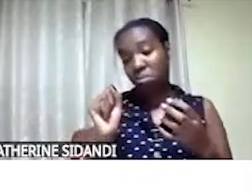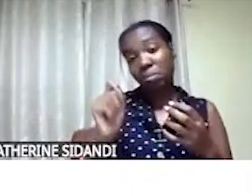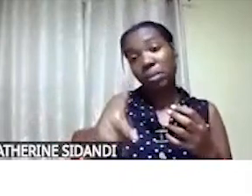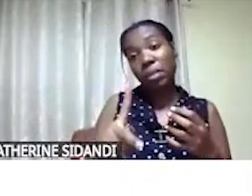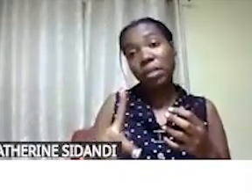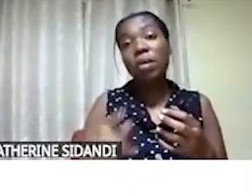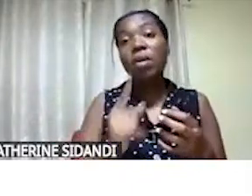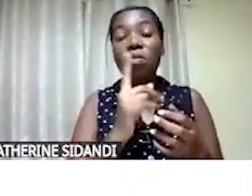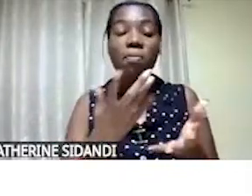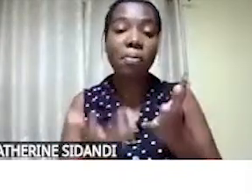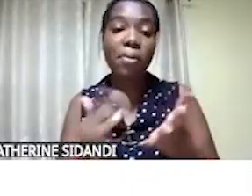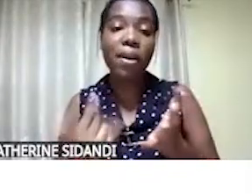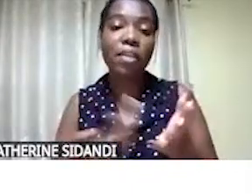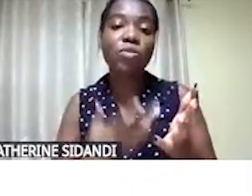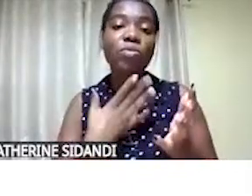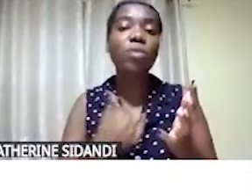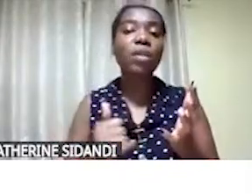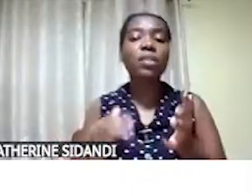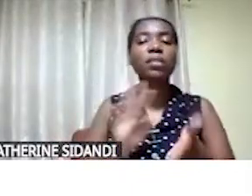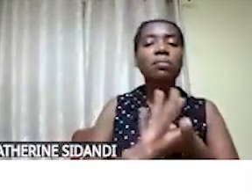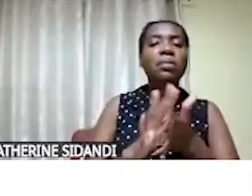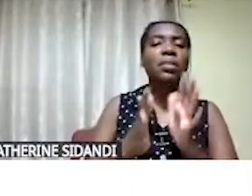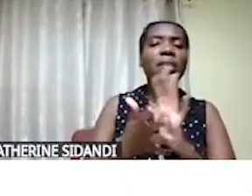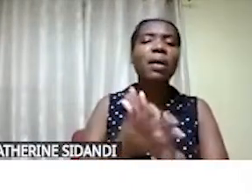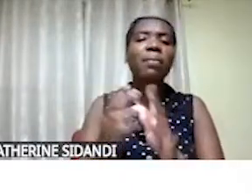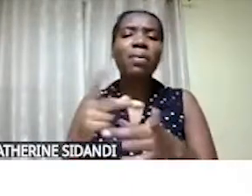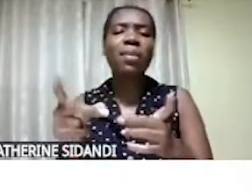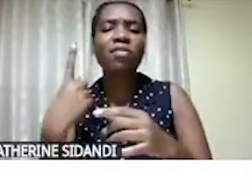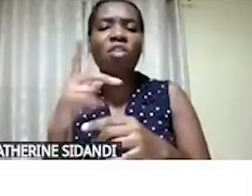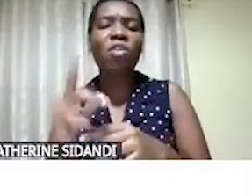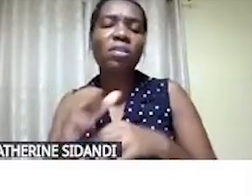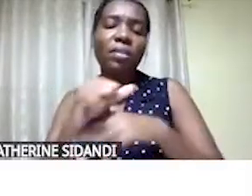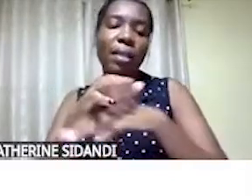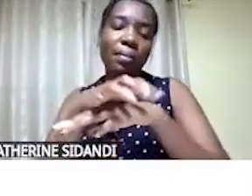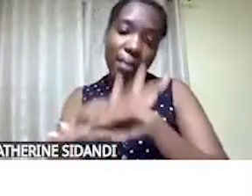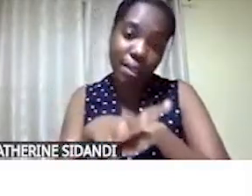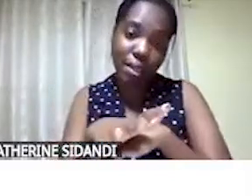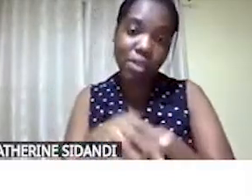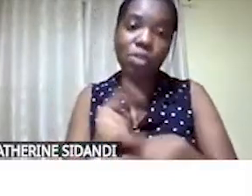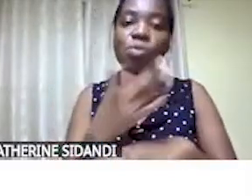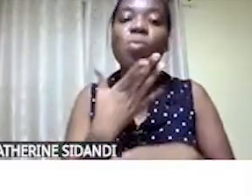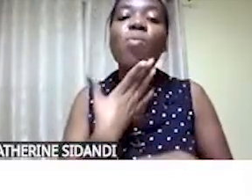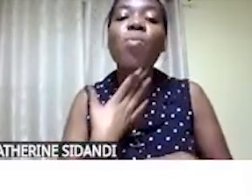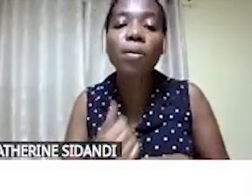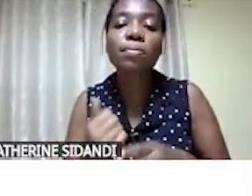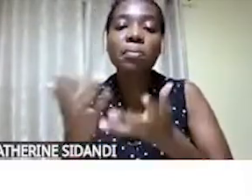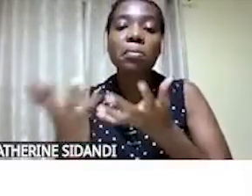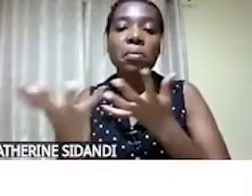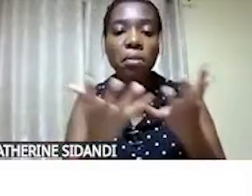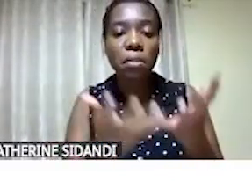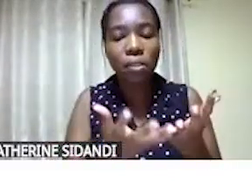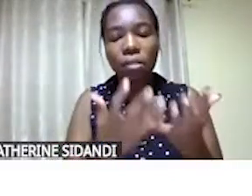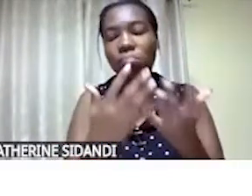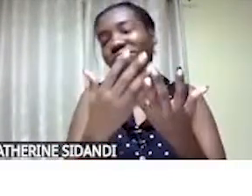the supplying stage, and we also want to bring tech into this. So at